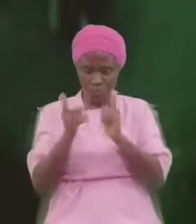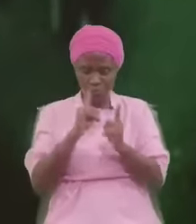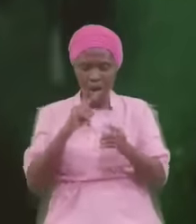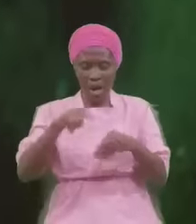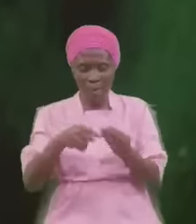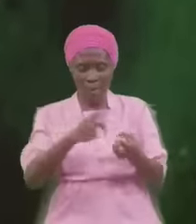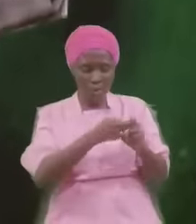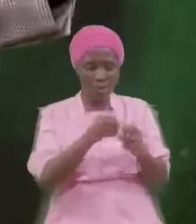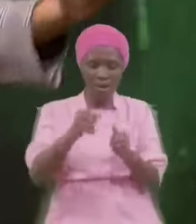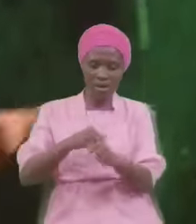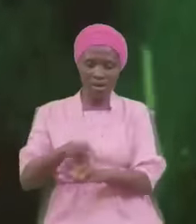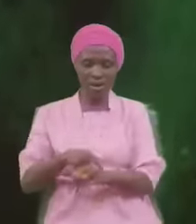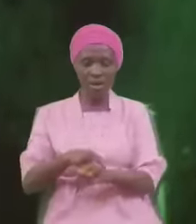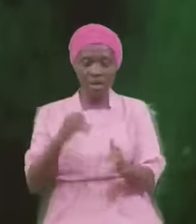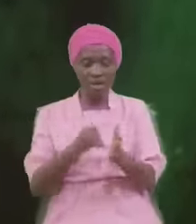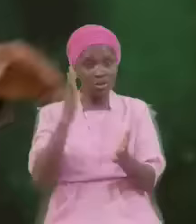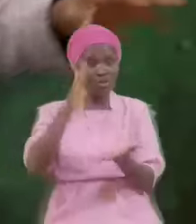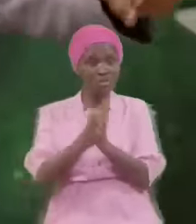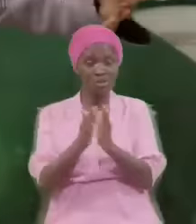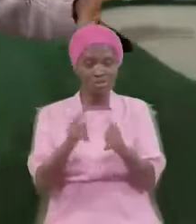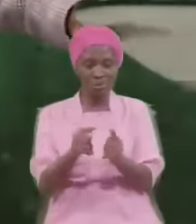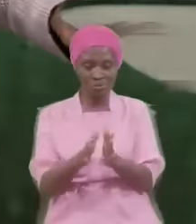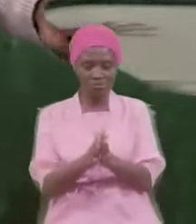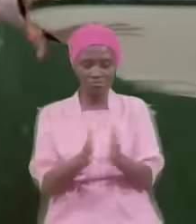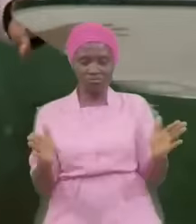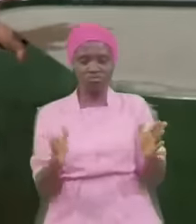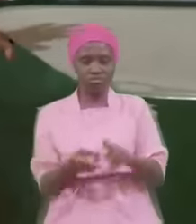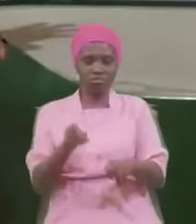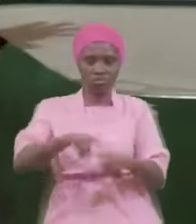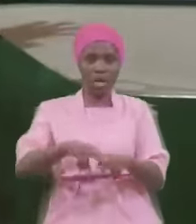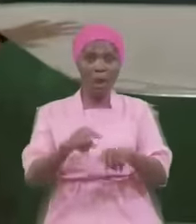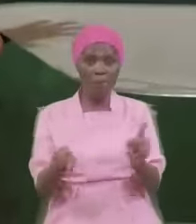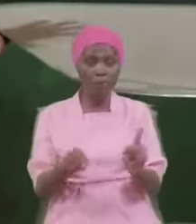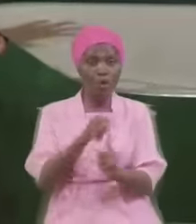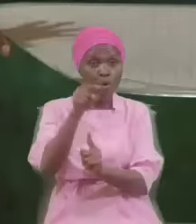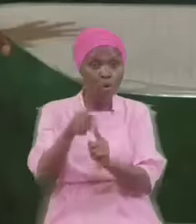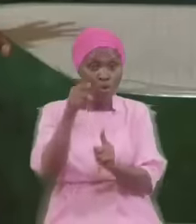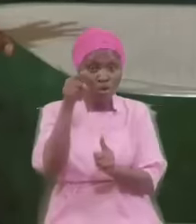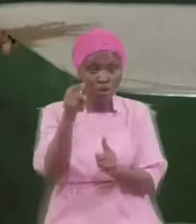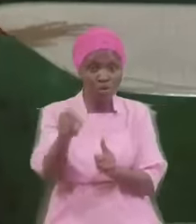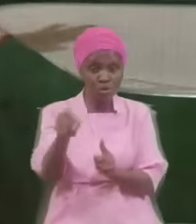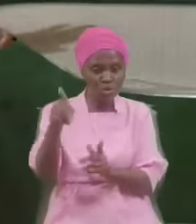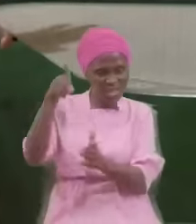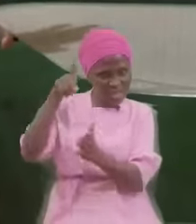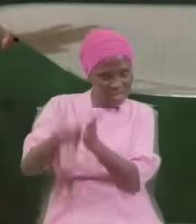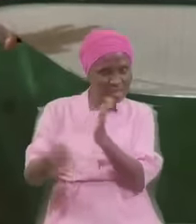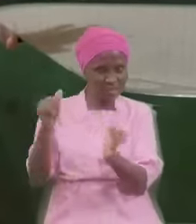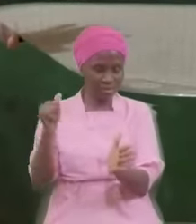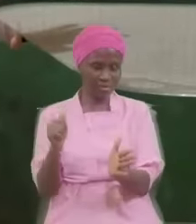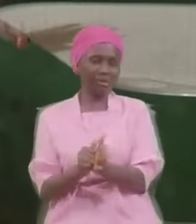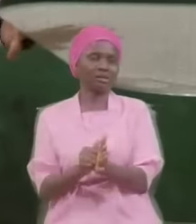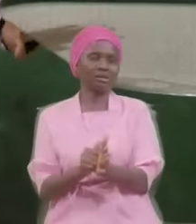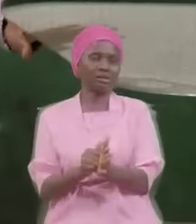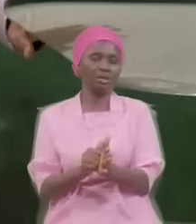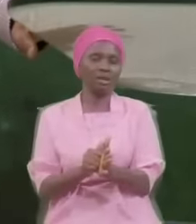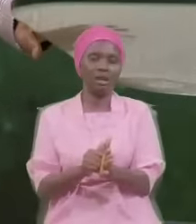problem, it begins to magnify. But when you kill it by silence, You keep